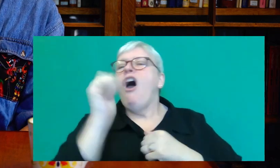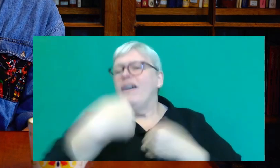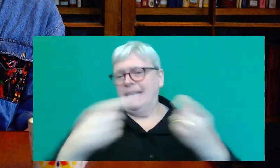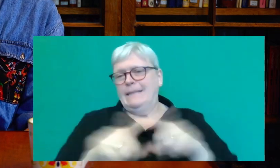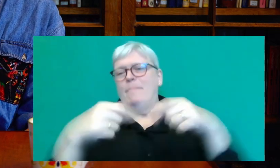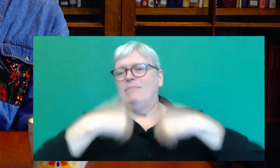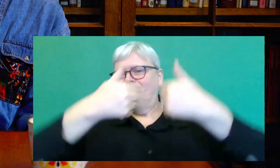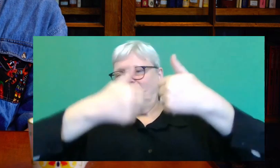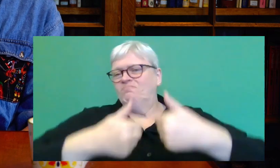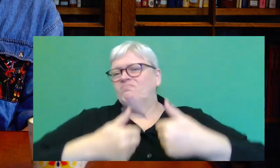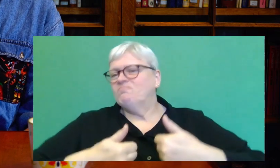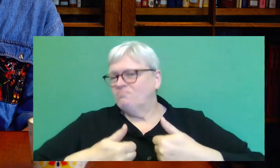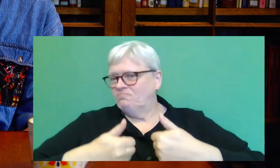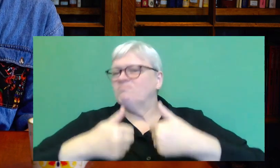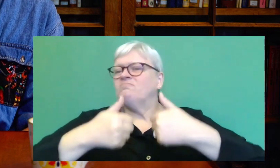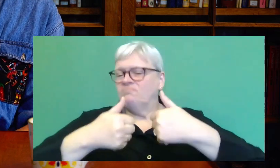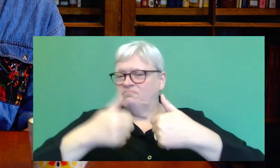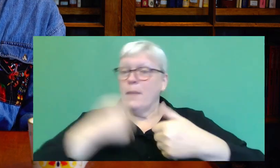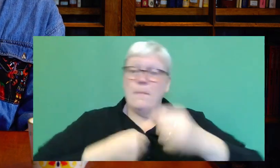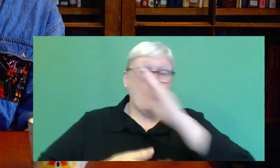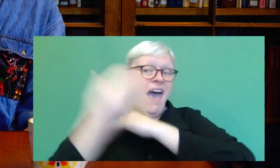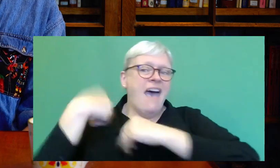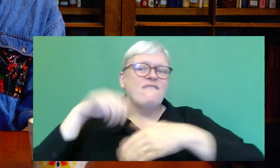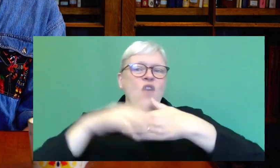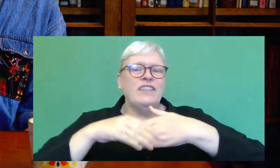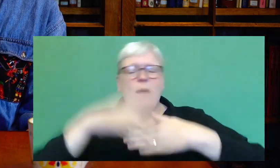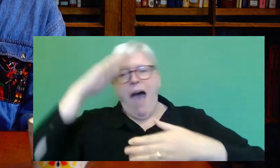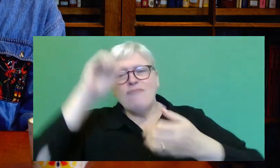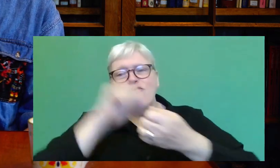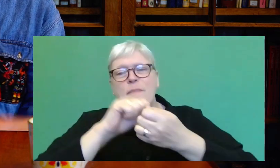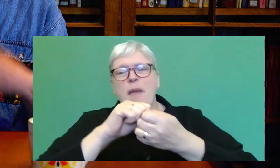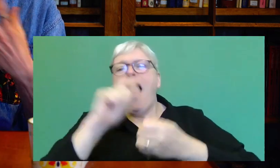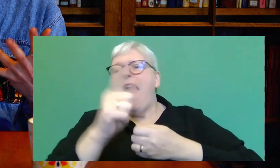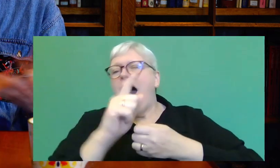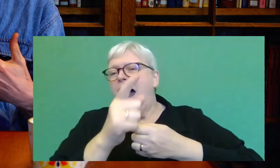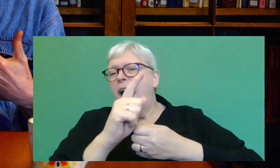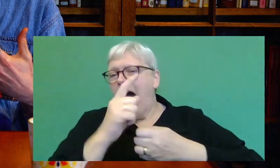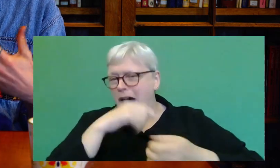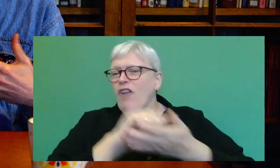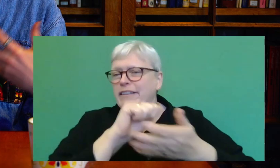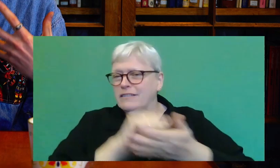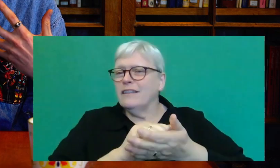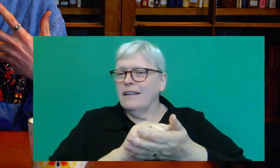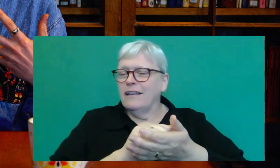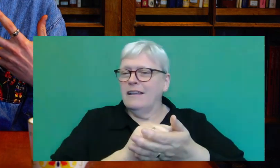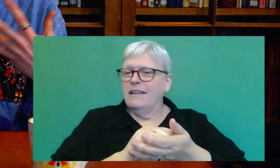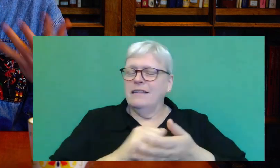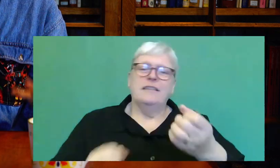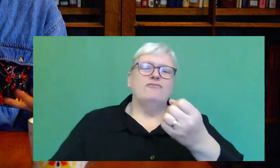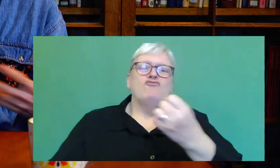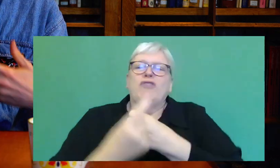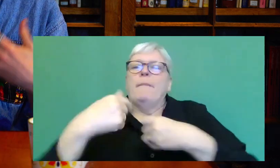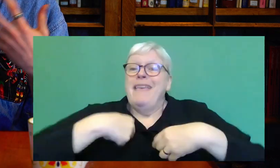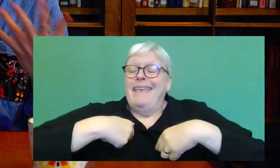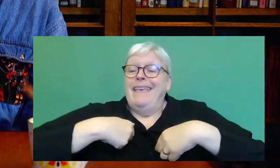harks back to my own friendship. This reminds something, this sets off a trigger in me, which enables me to then